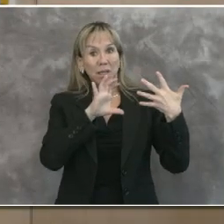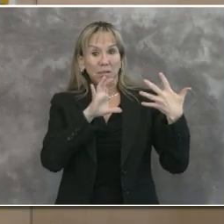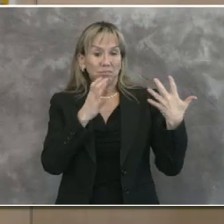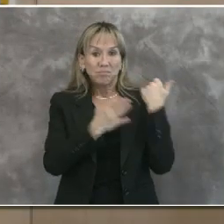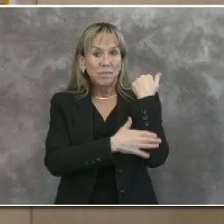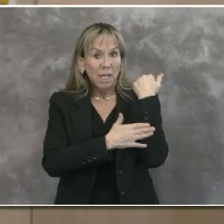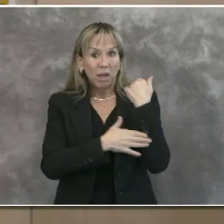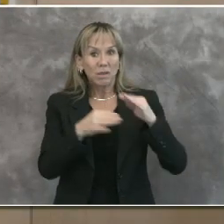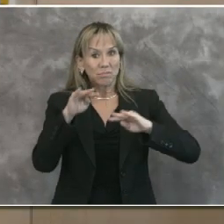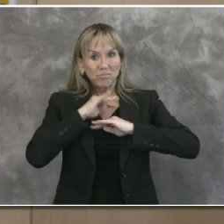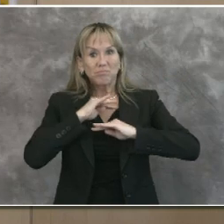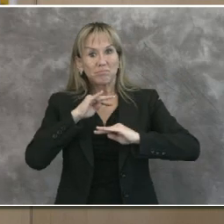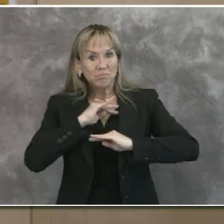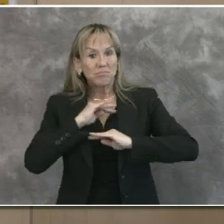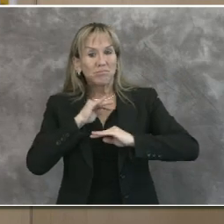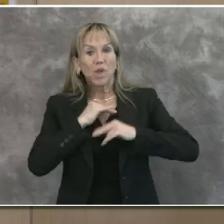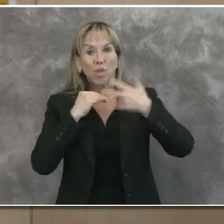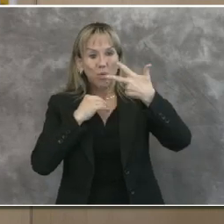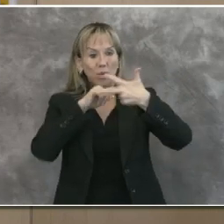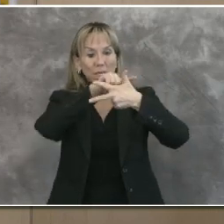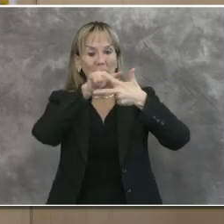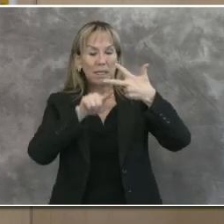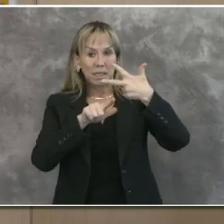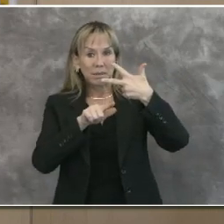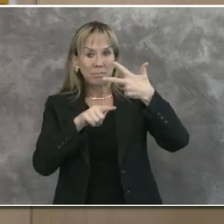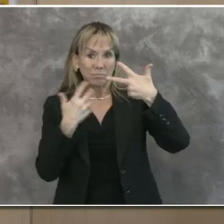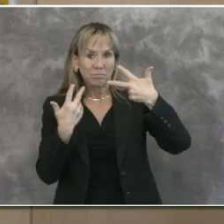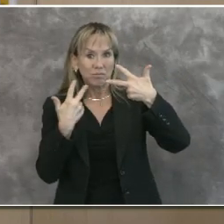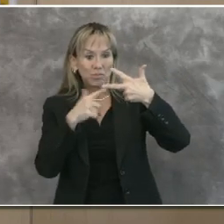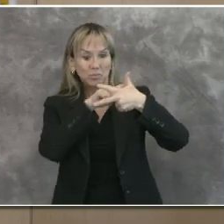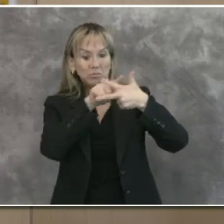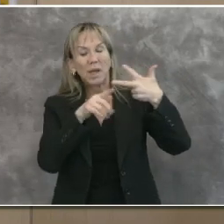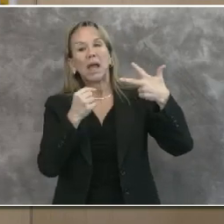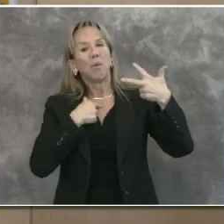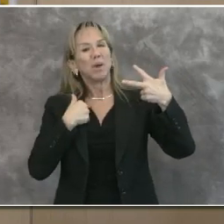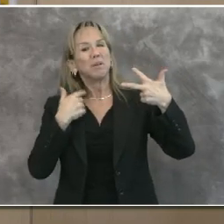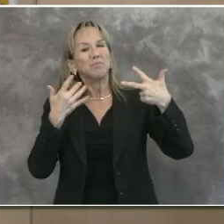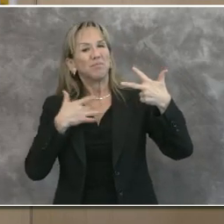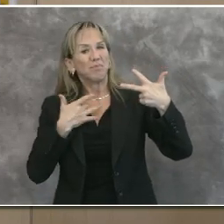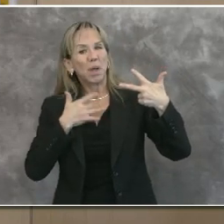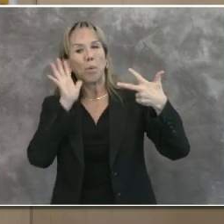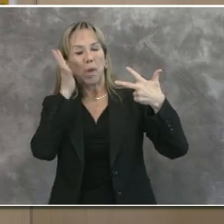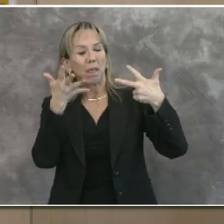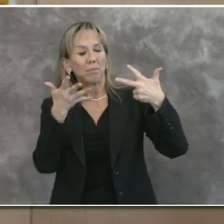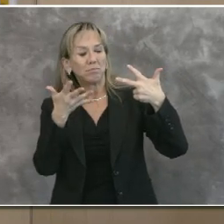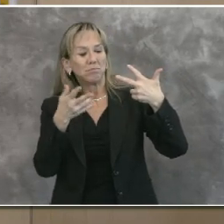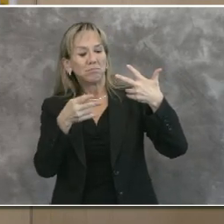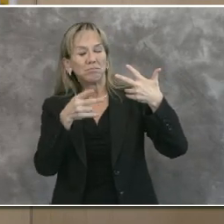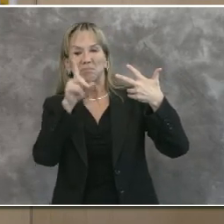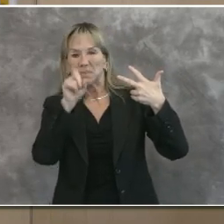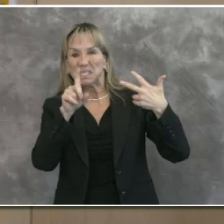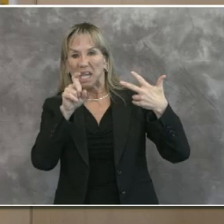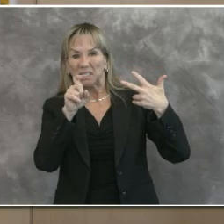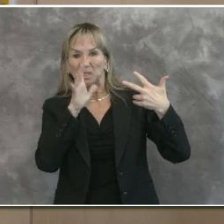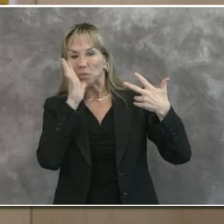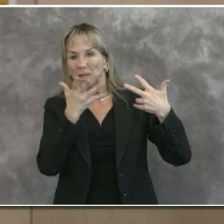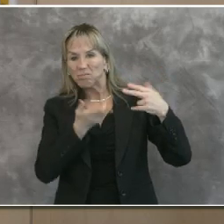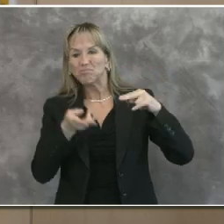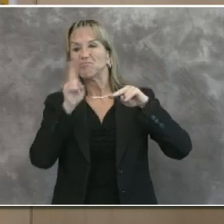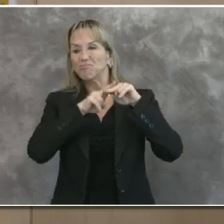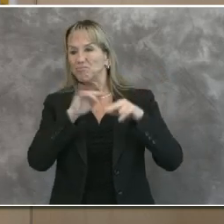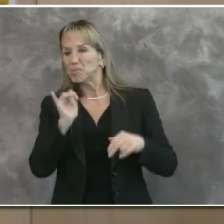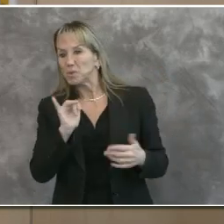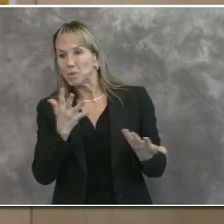be meeting 3 of them, and we feel that we will rise to the occasion for testing. So